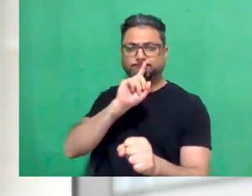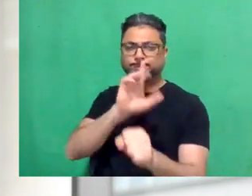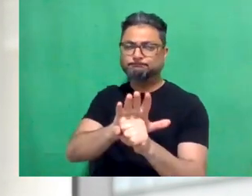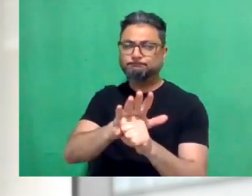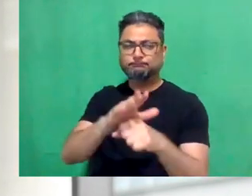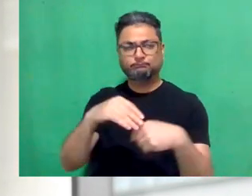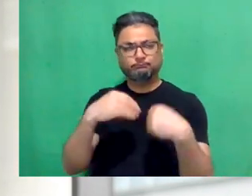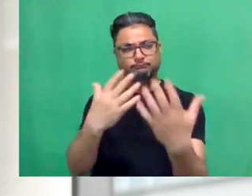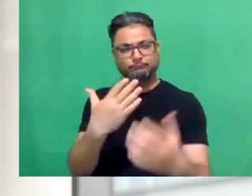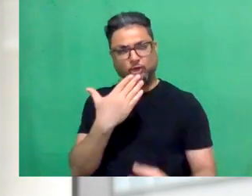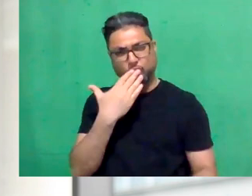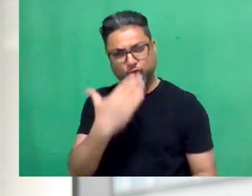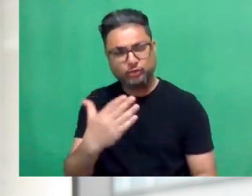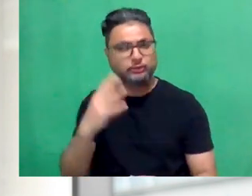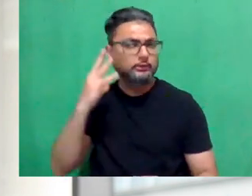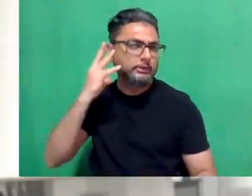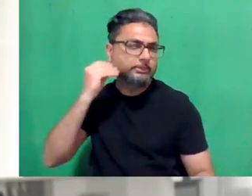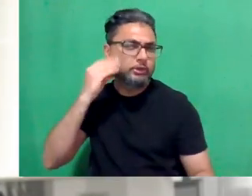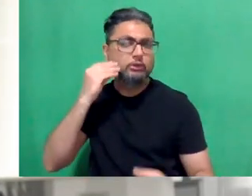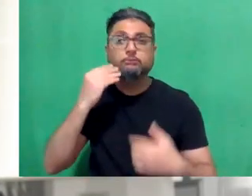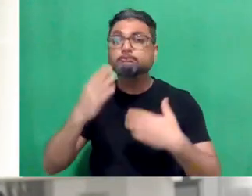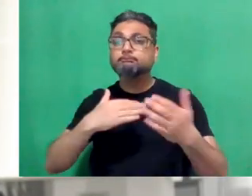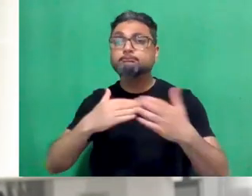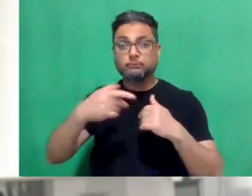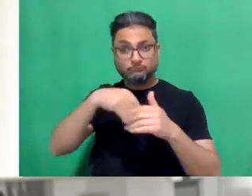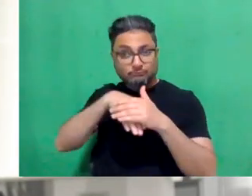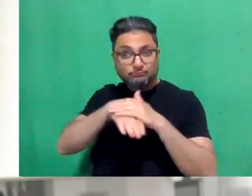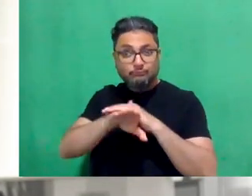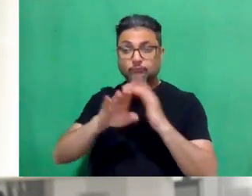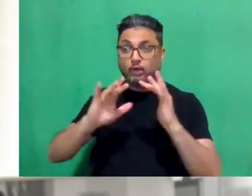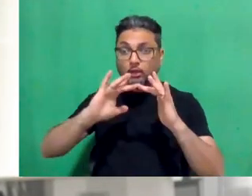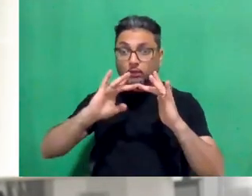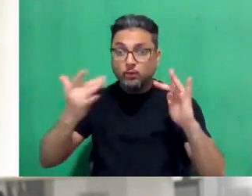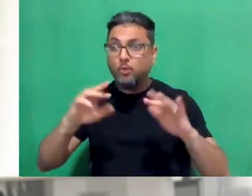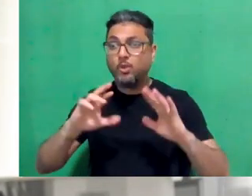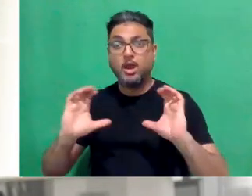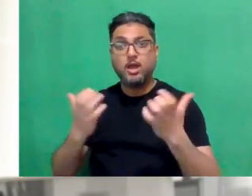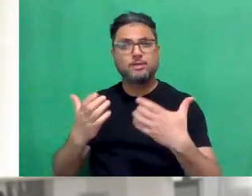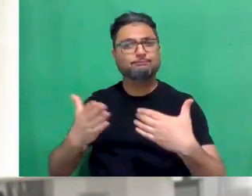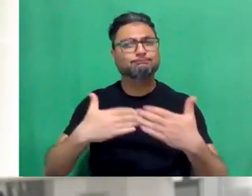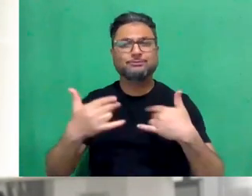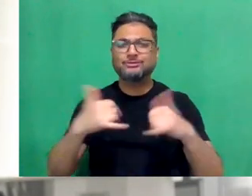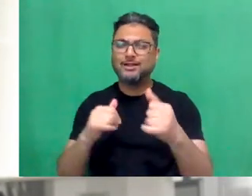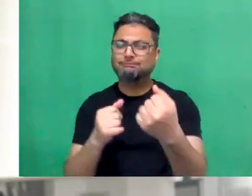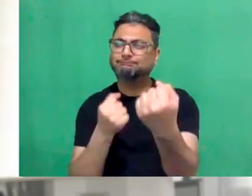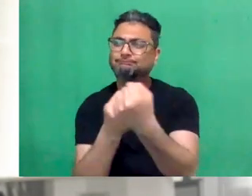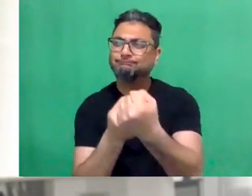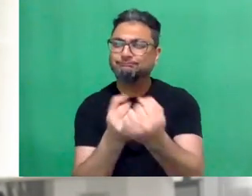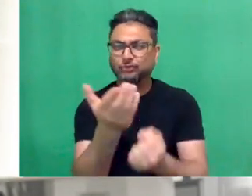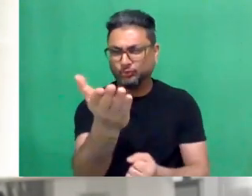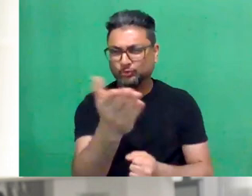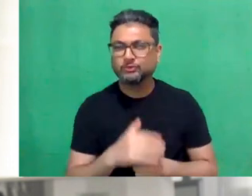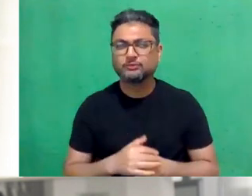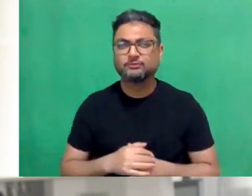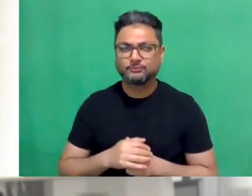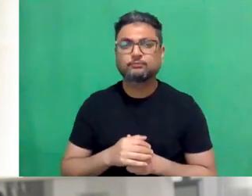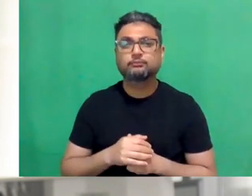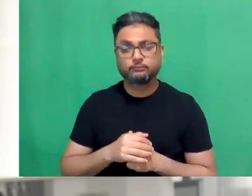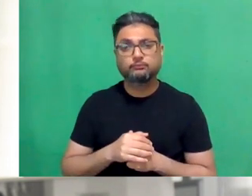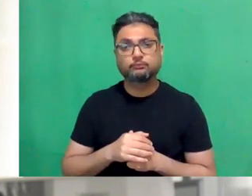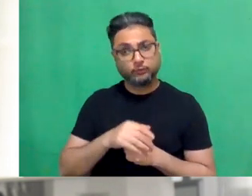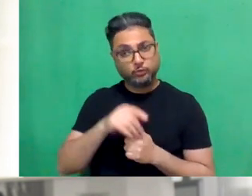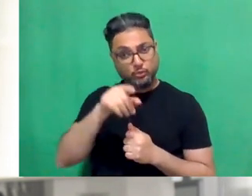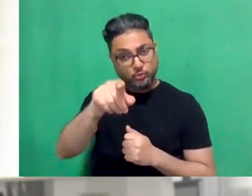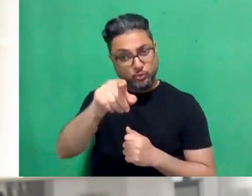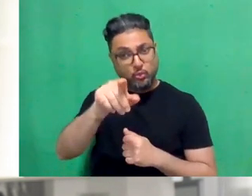matter where that learning takes place. During your time with us, we'll help you build the combination of job skills and people skills